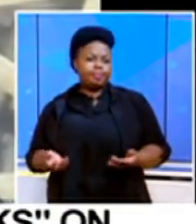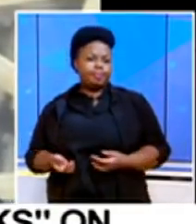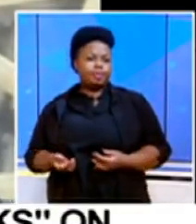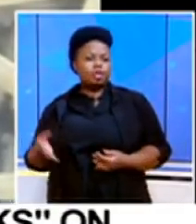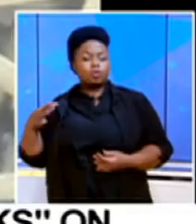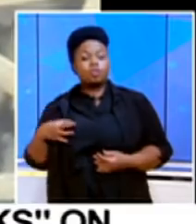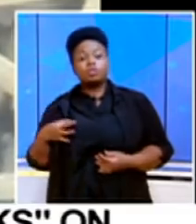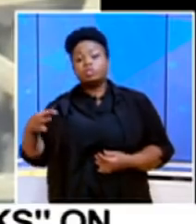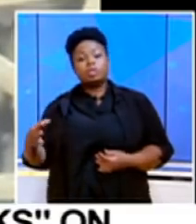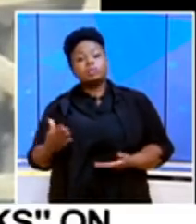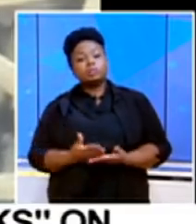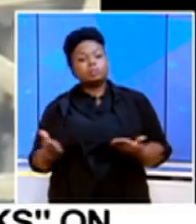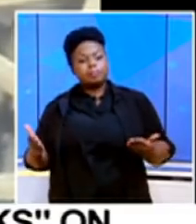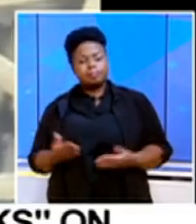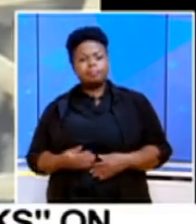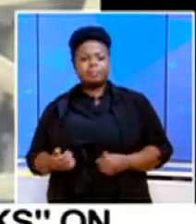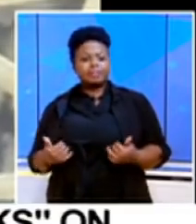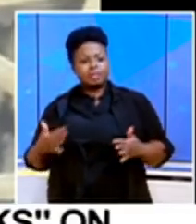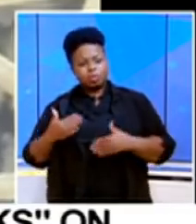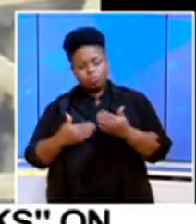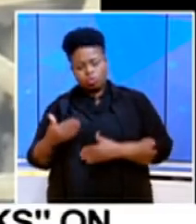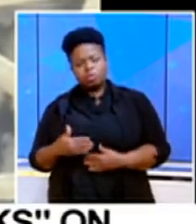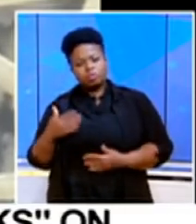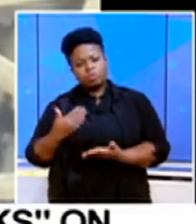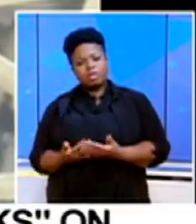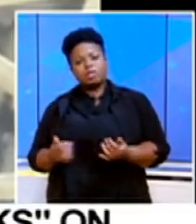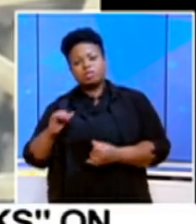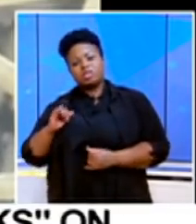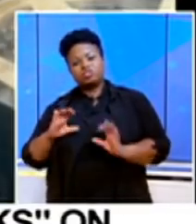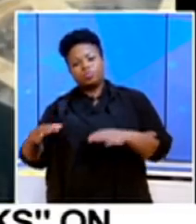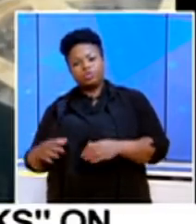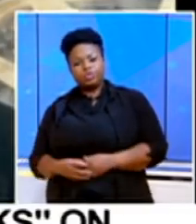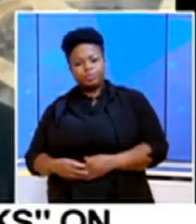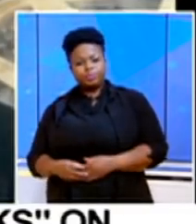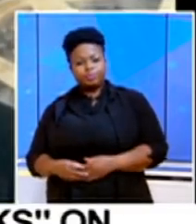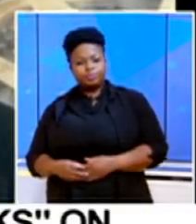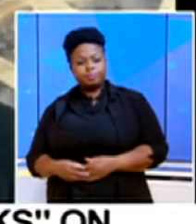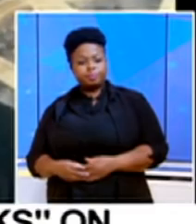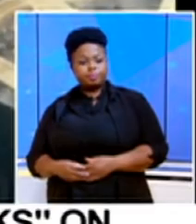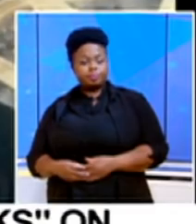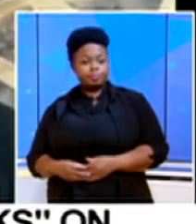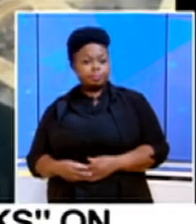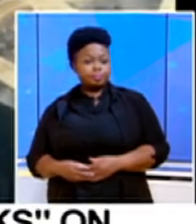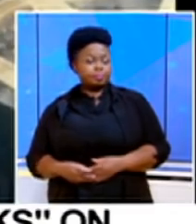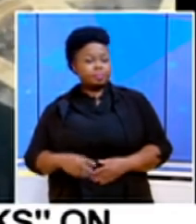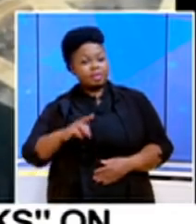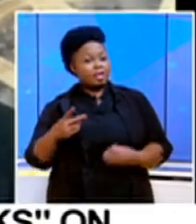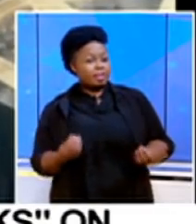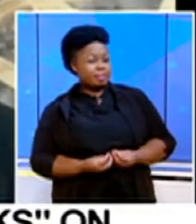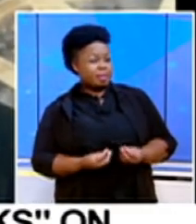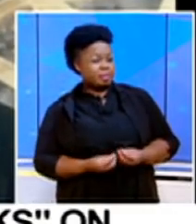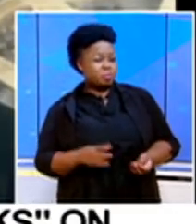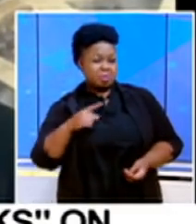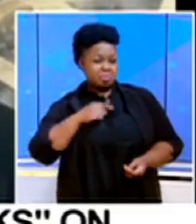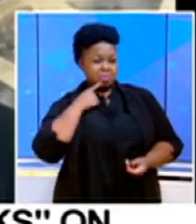then voluntarily initiated a process to engage with the Integrity Commission. Anything else of note discussed? For example, you